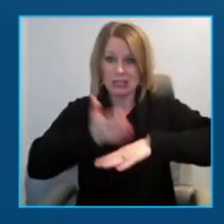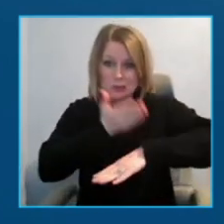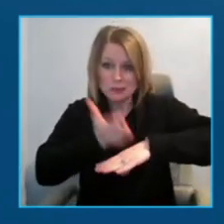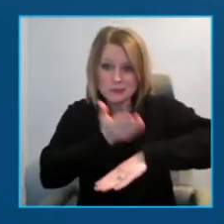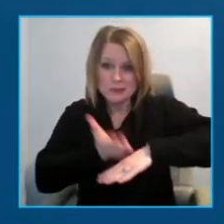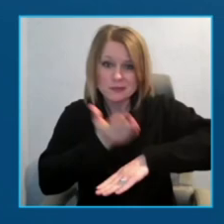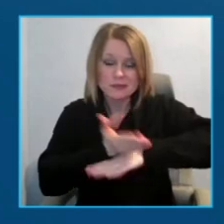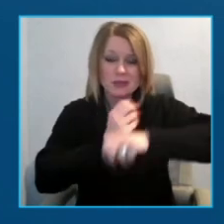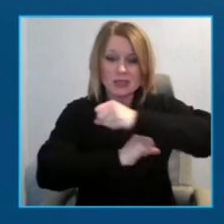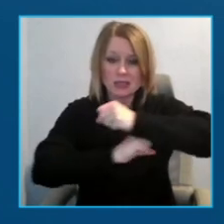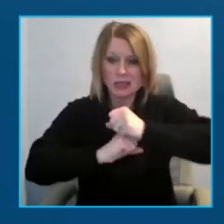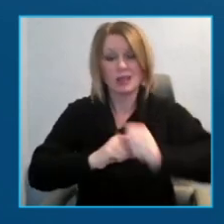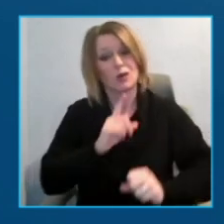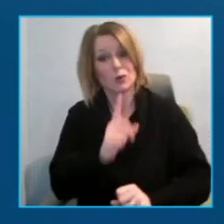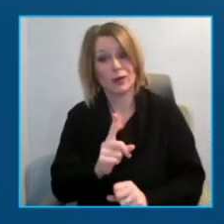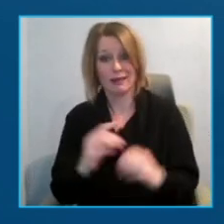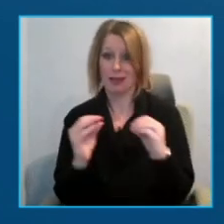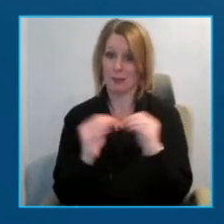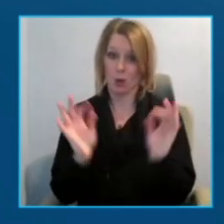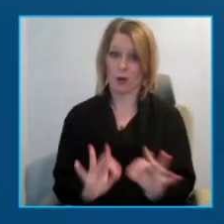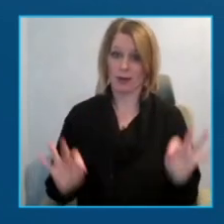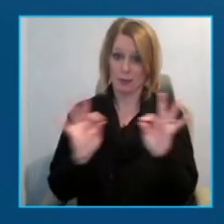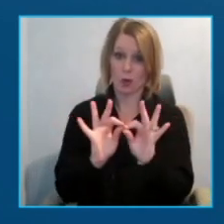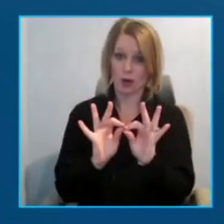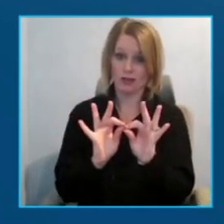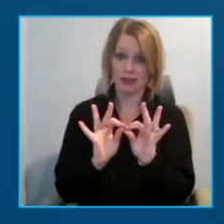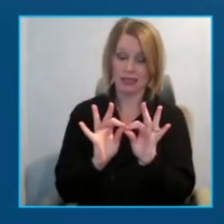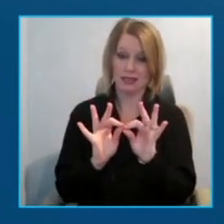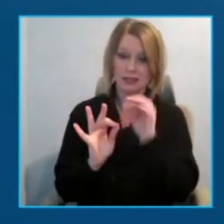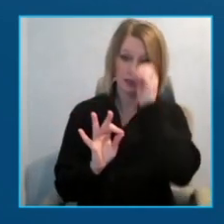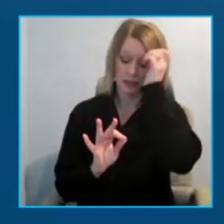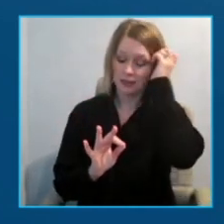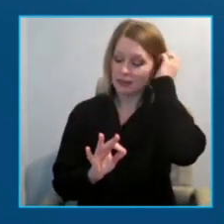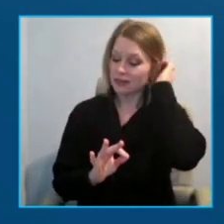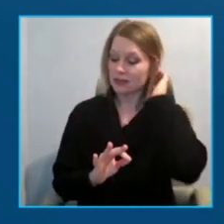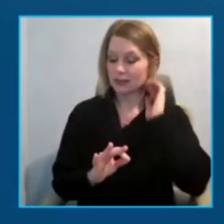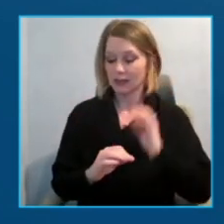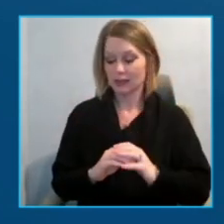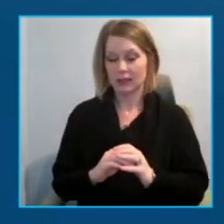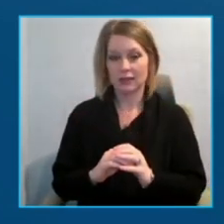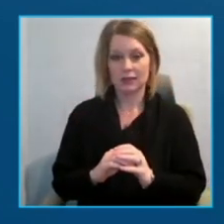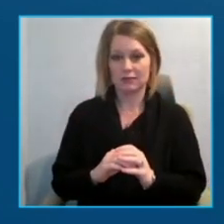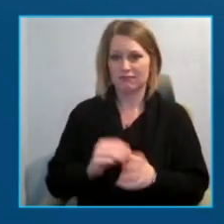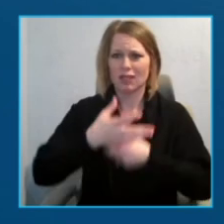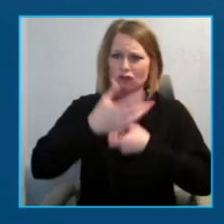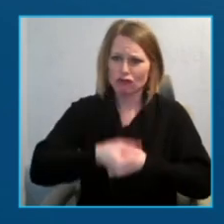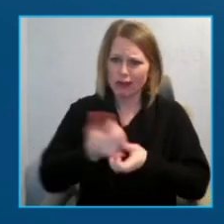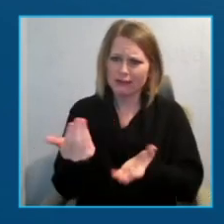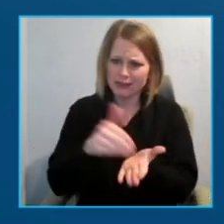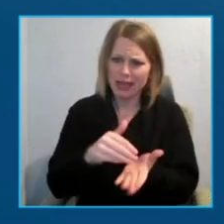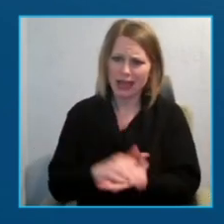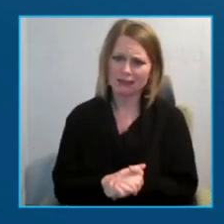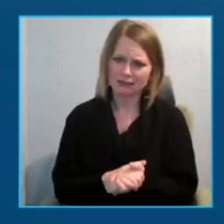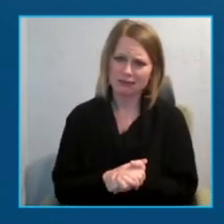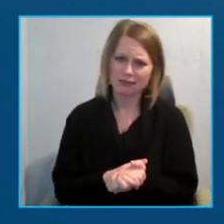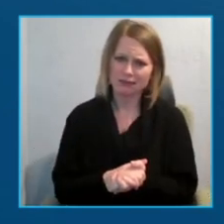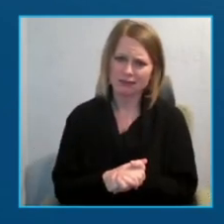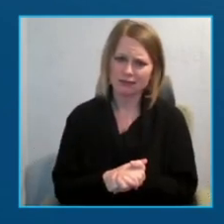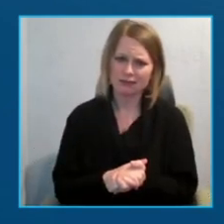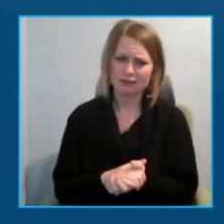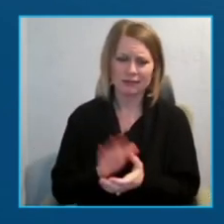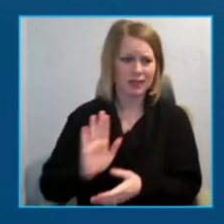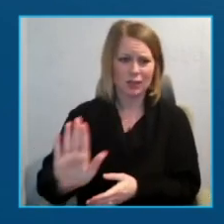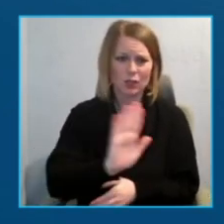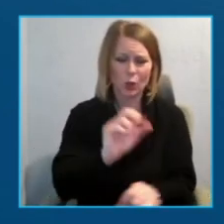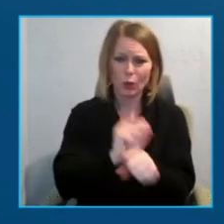more importantly, from the standpoint of the work of the Rules and Bylaws Committee, rebuilding trust. The work you did was indispensable to